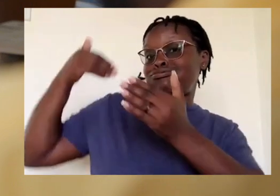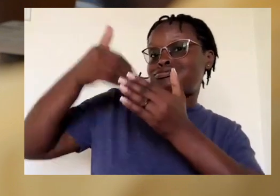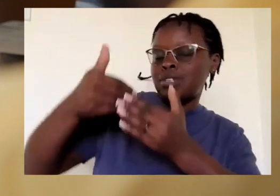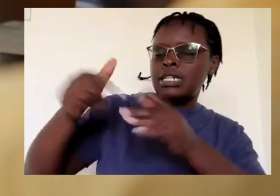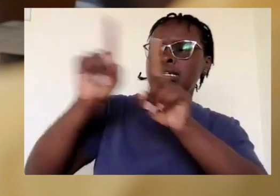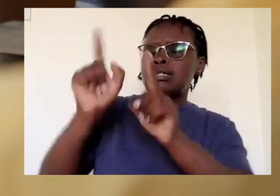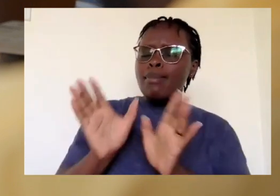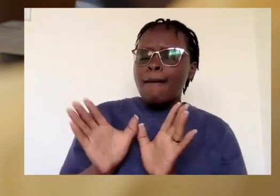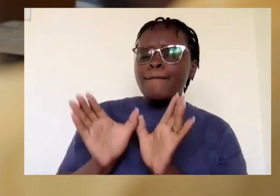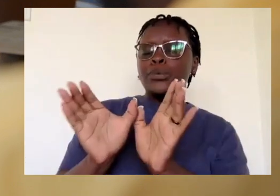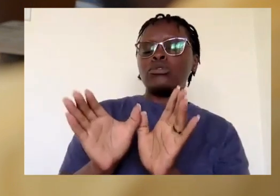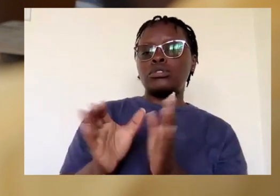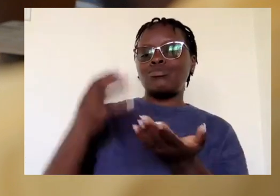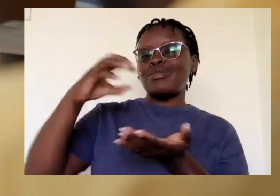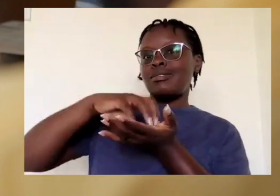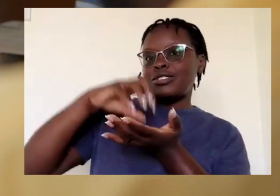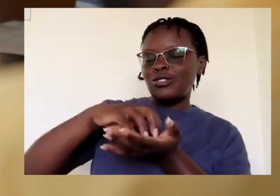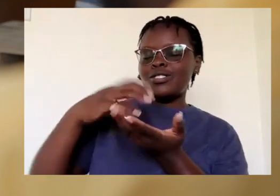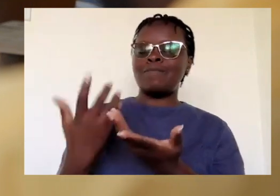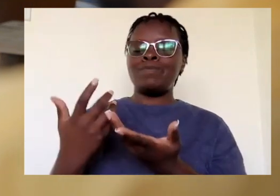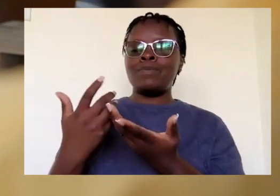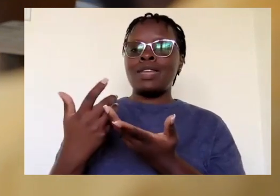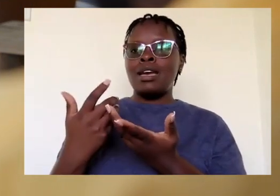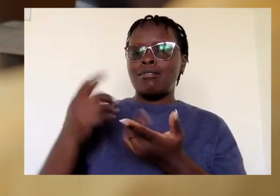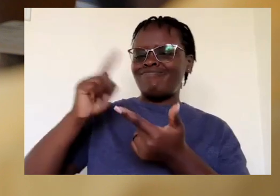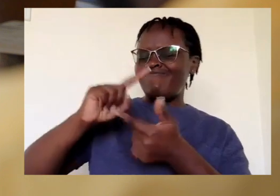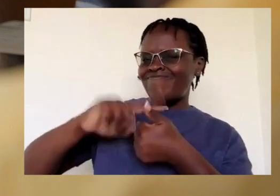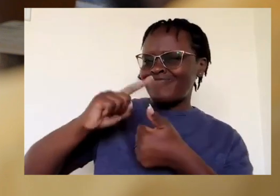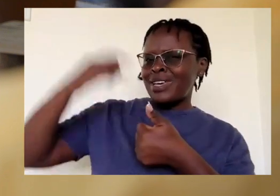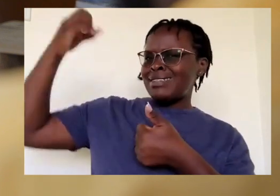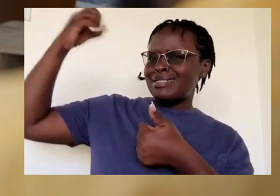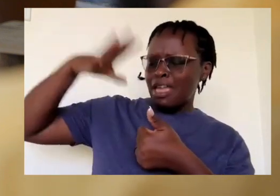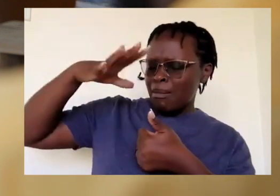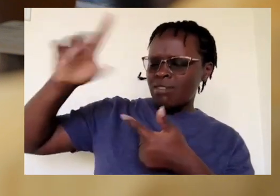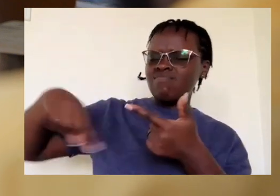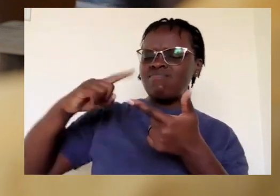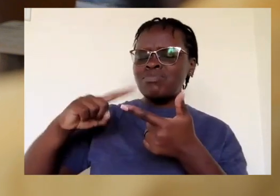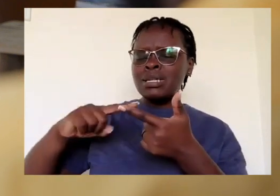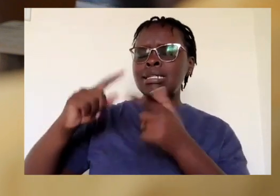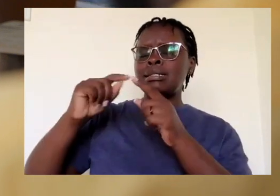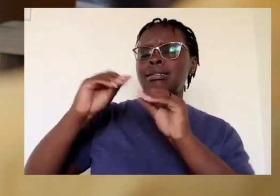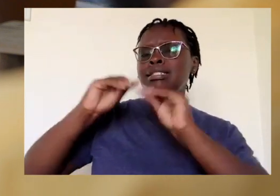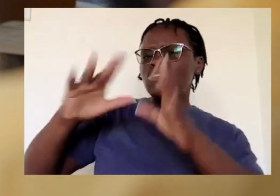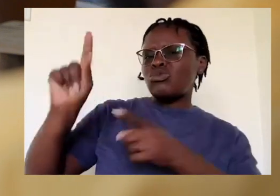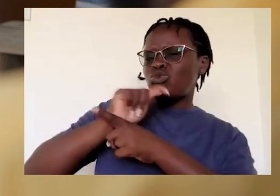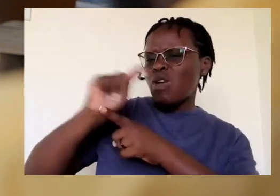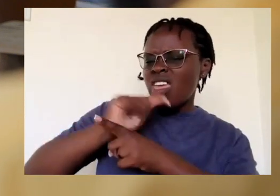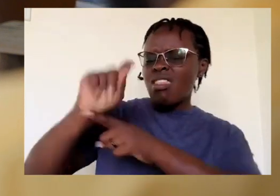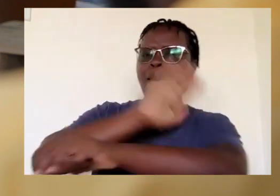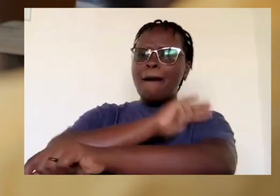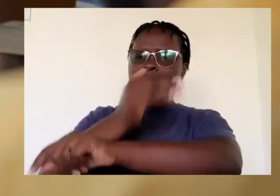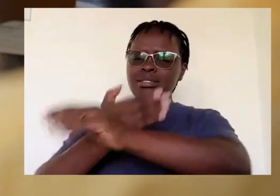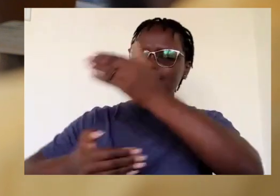far and pushed issues to do with connectivity, teacher capacity building and